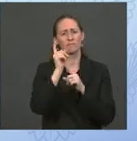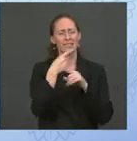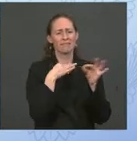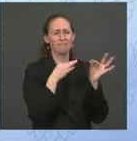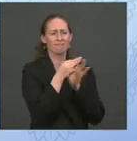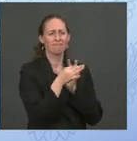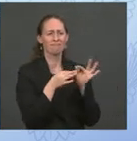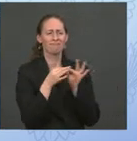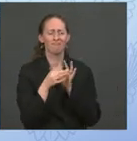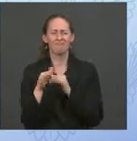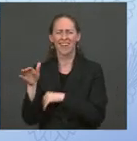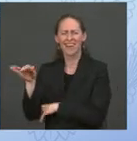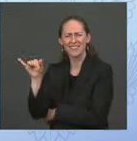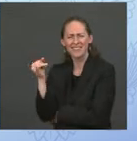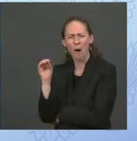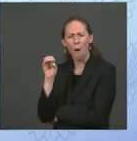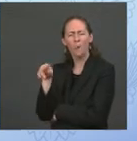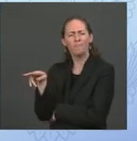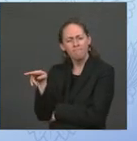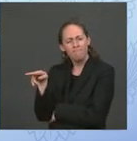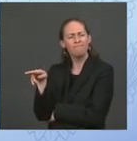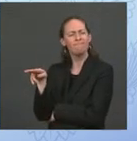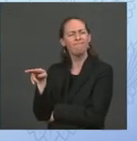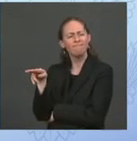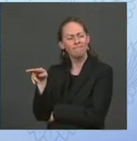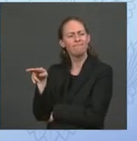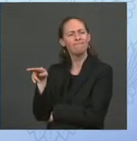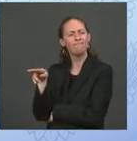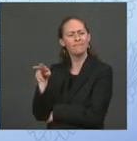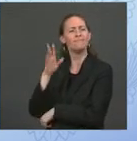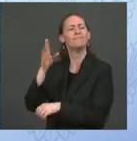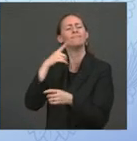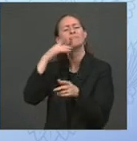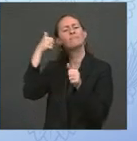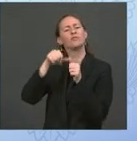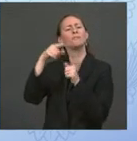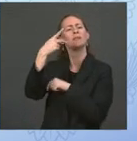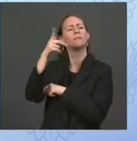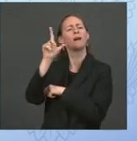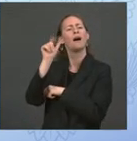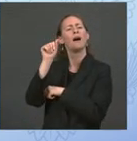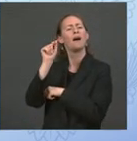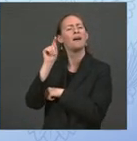Joe, remember what Plato said. I'm thinking, what the hell did Plato say?